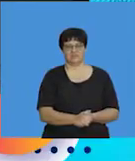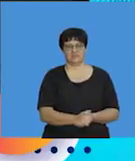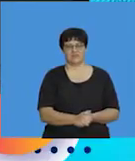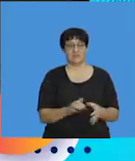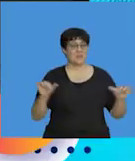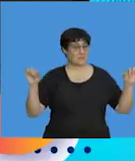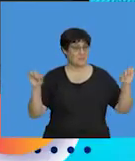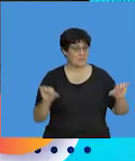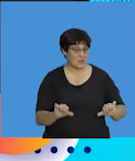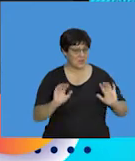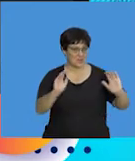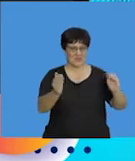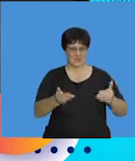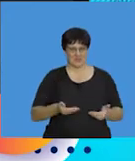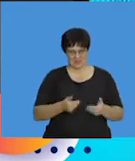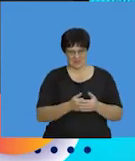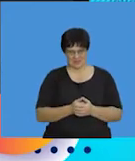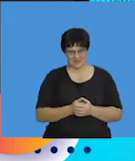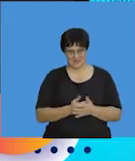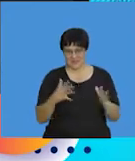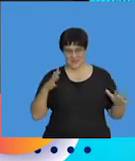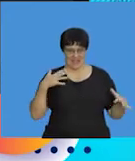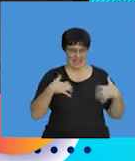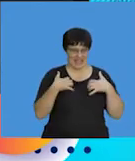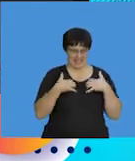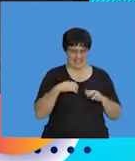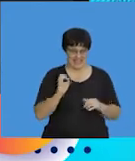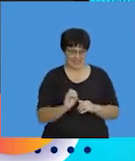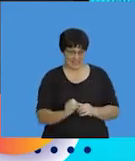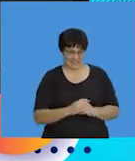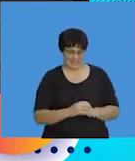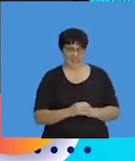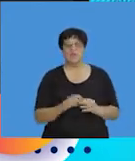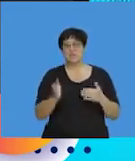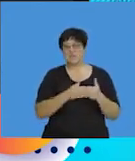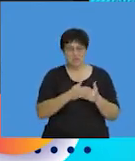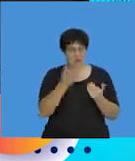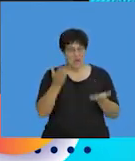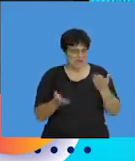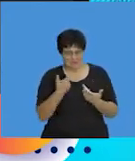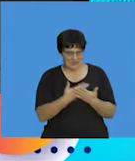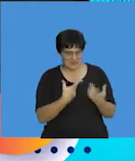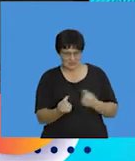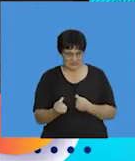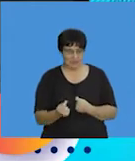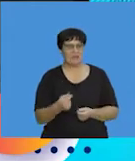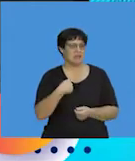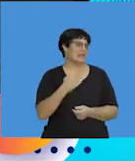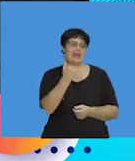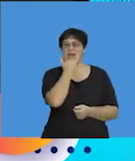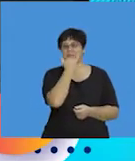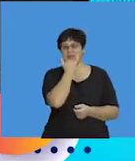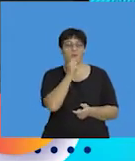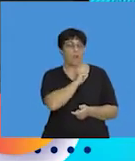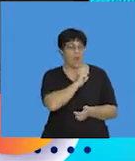Welcome back, everyone. We're so excited. We're going to do some more equations, which makes me very happy because it's